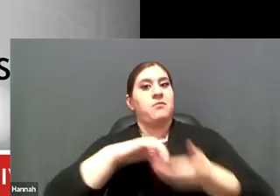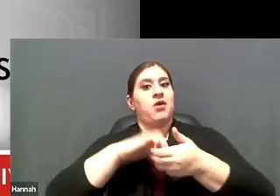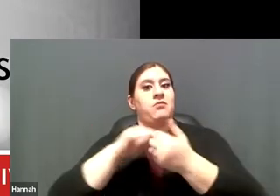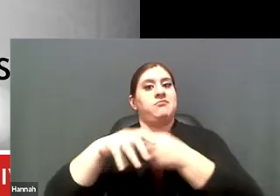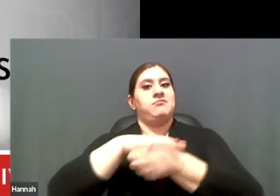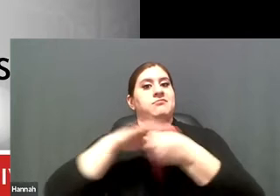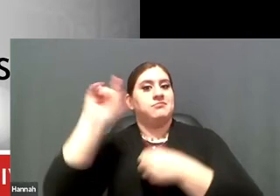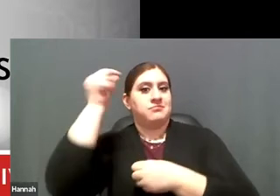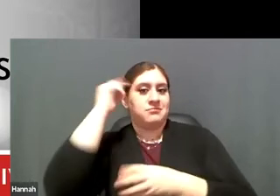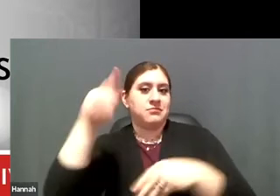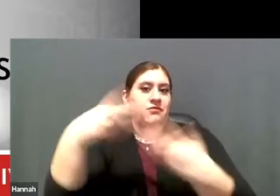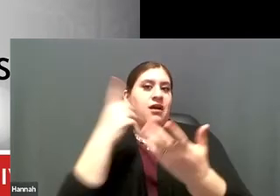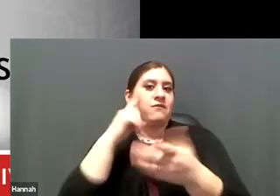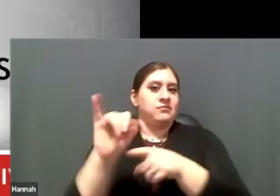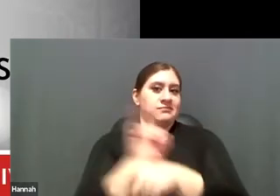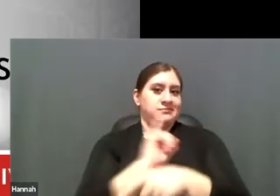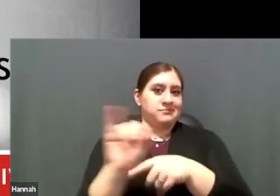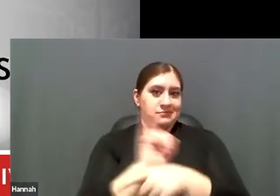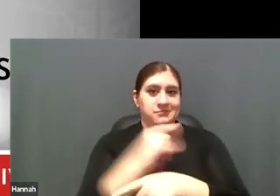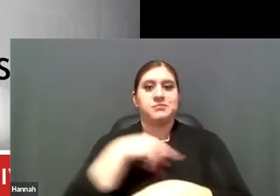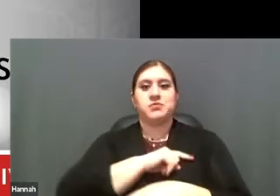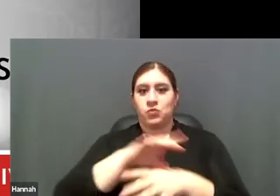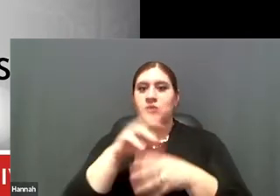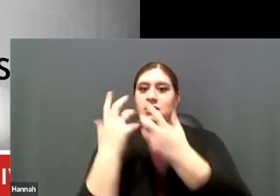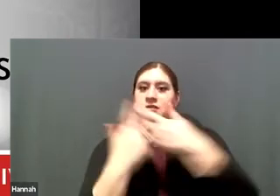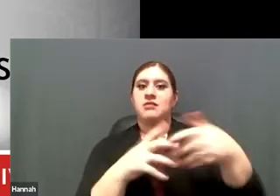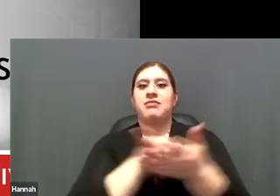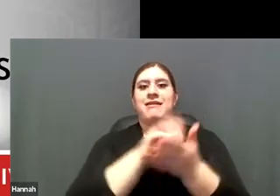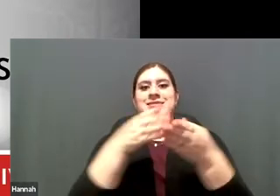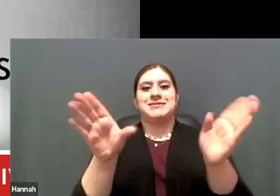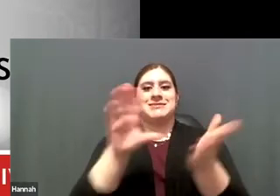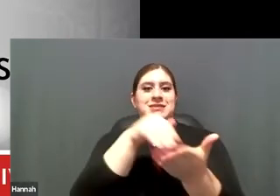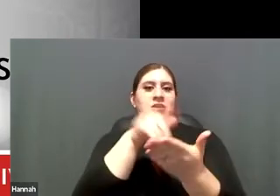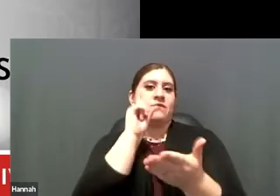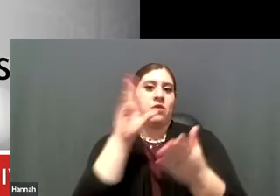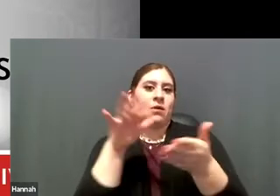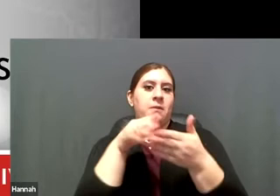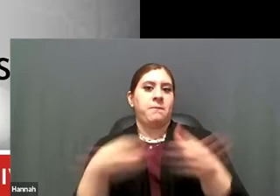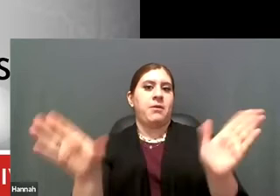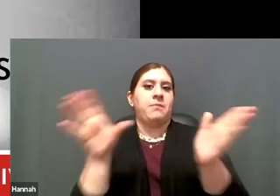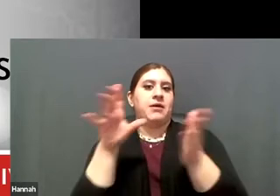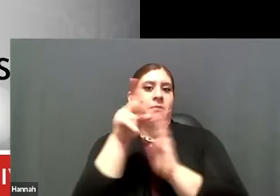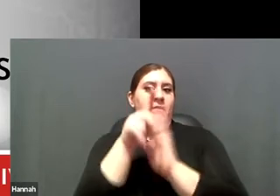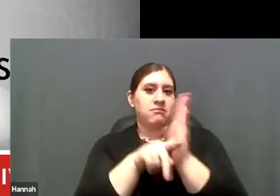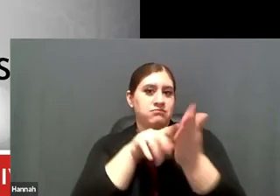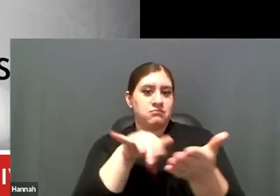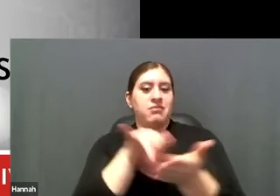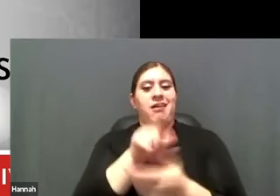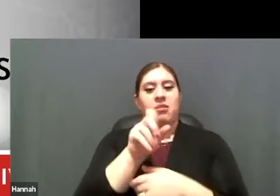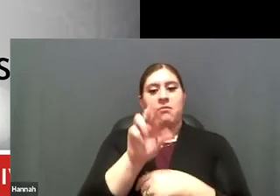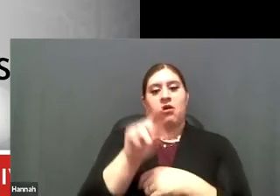governments to provide internships, and we work those through the Center for Public Policy Study. I have the email there,